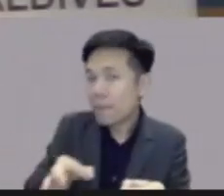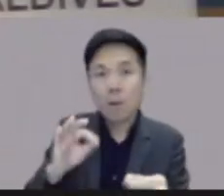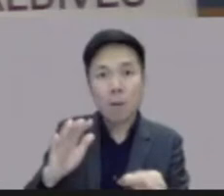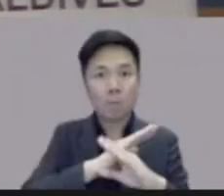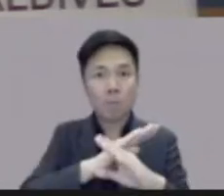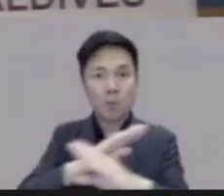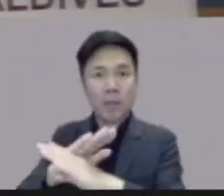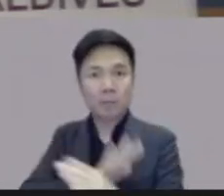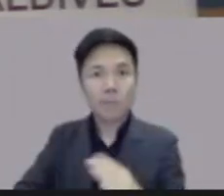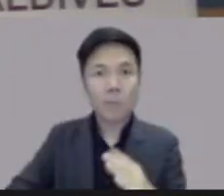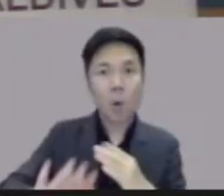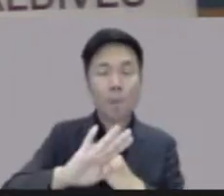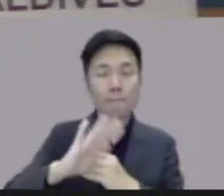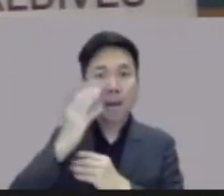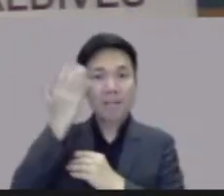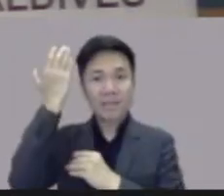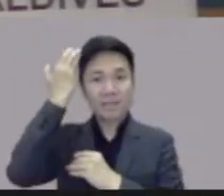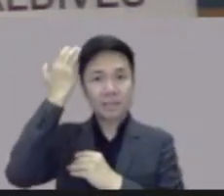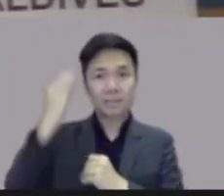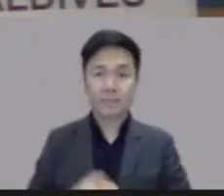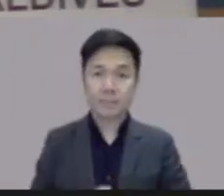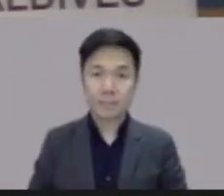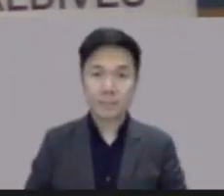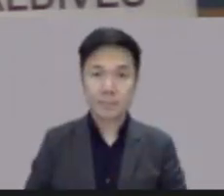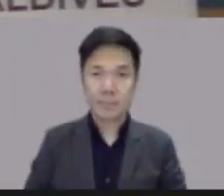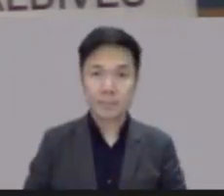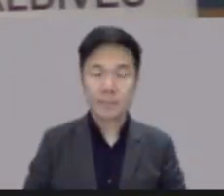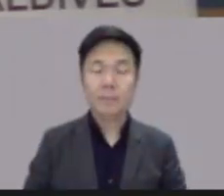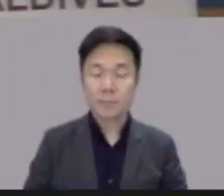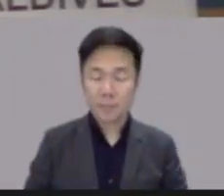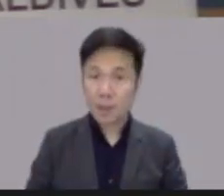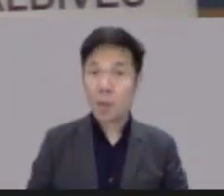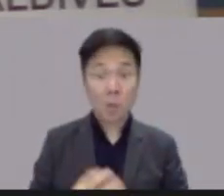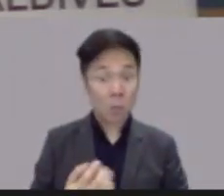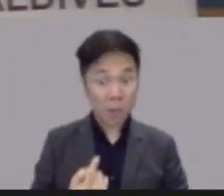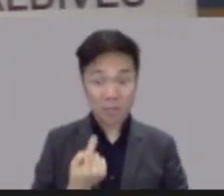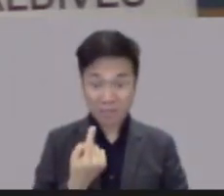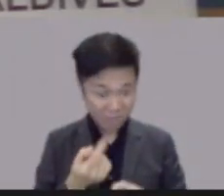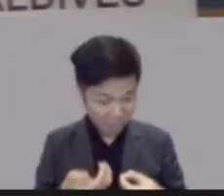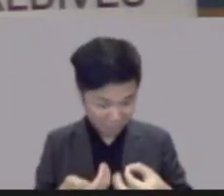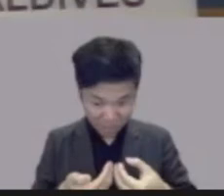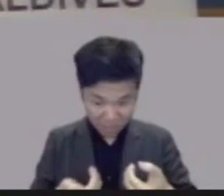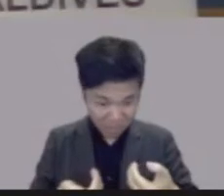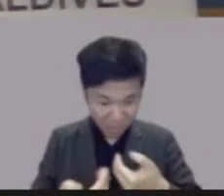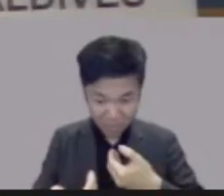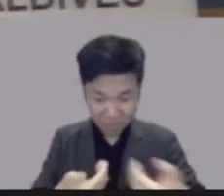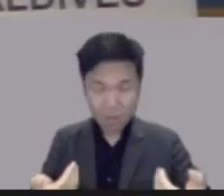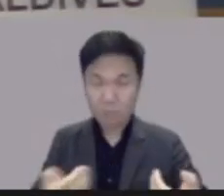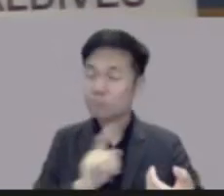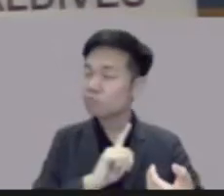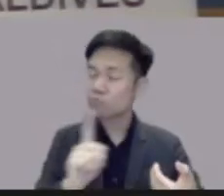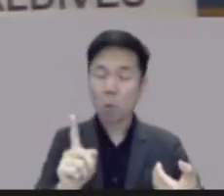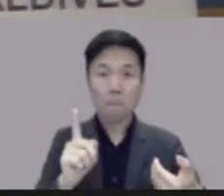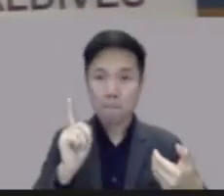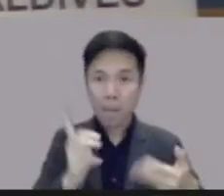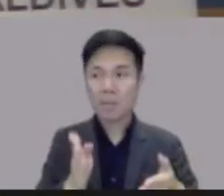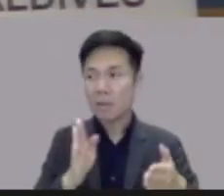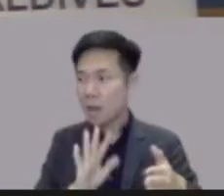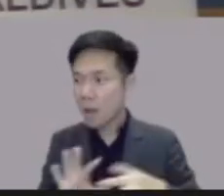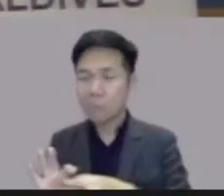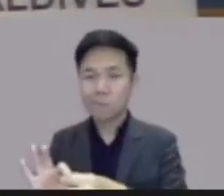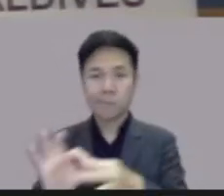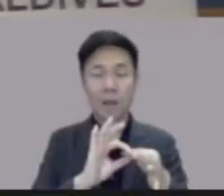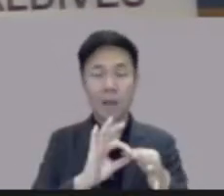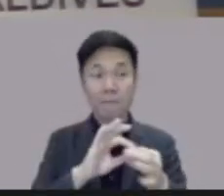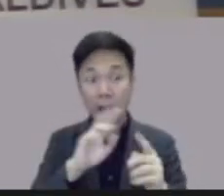the mold is believed that enhanced plants and coordinated efforts will lead our country to a net zero sustainable Greener and a more